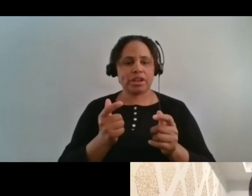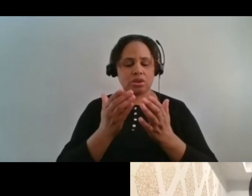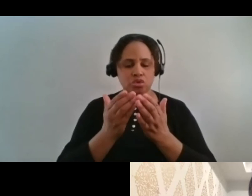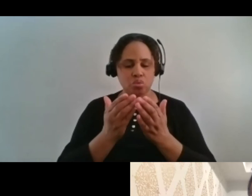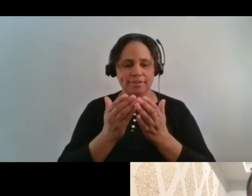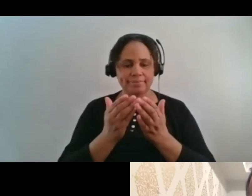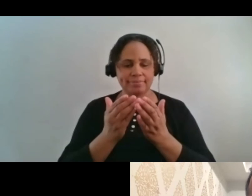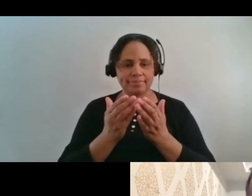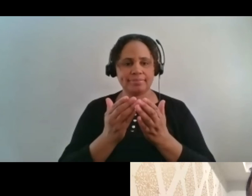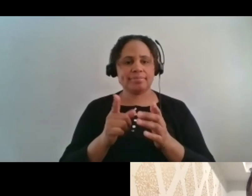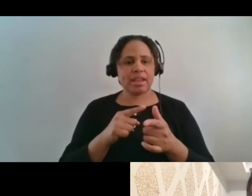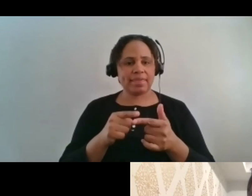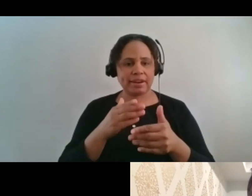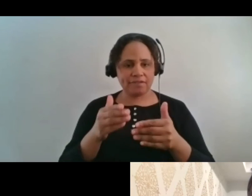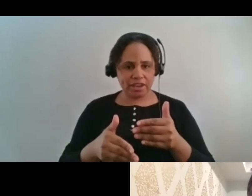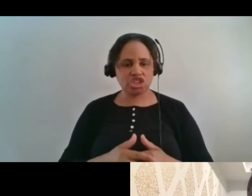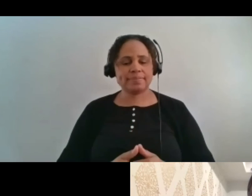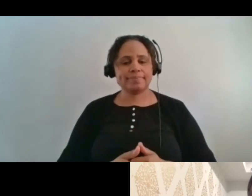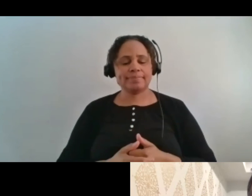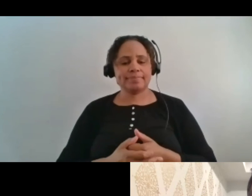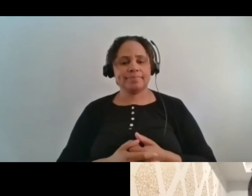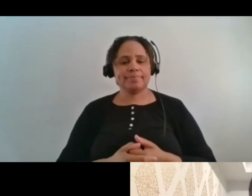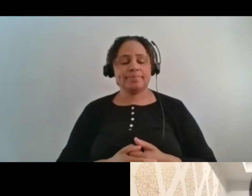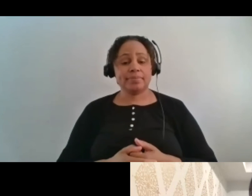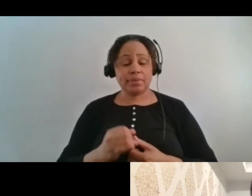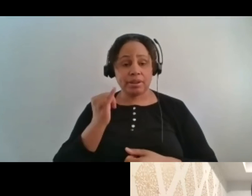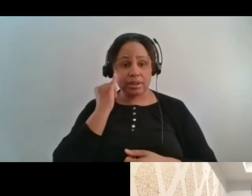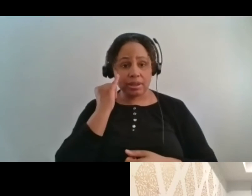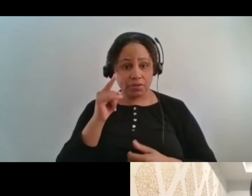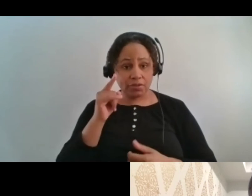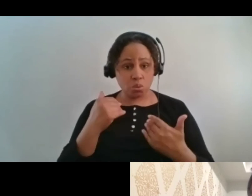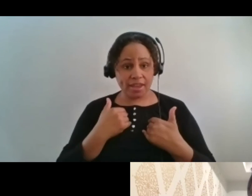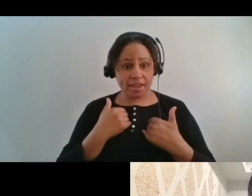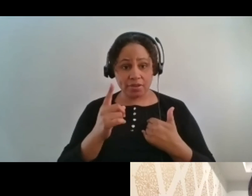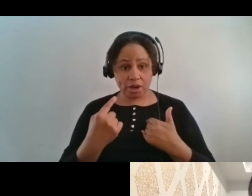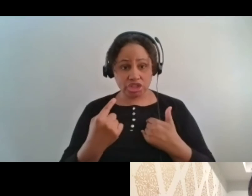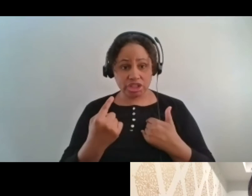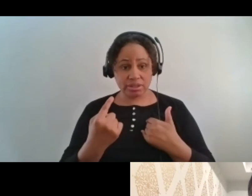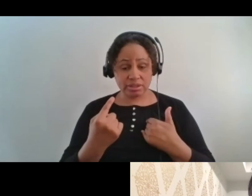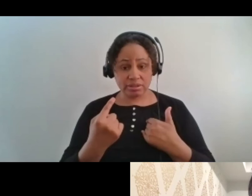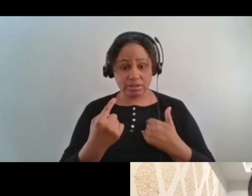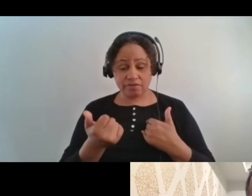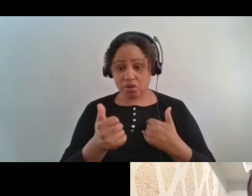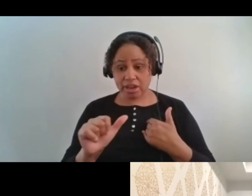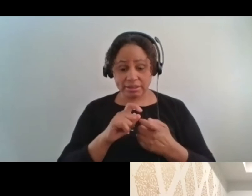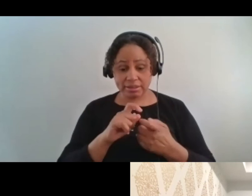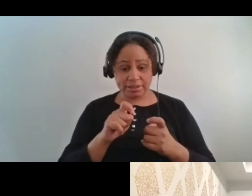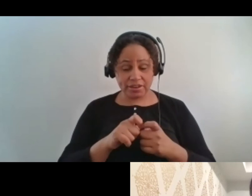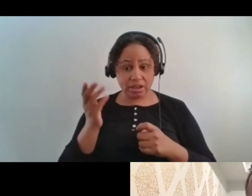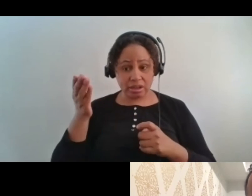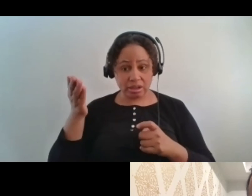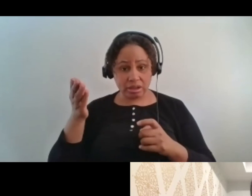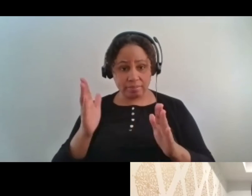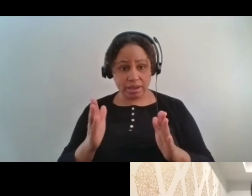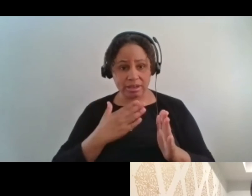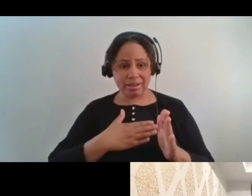Ibrahim and then wrap up for the day. If you have a question that you'd like for any of our panelists, please try to use the